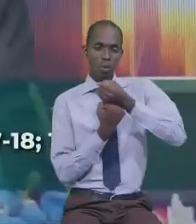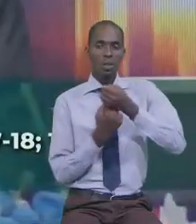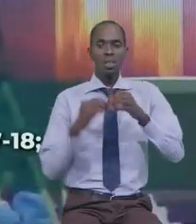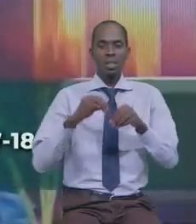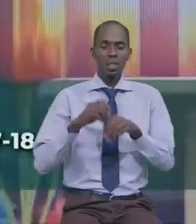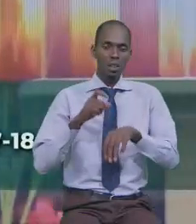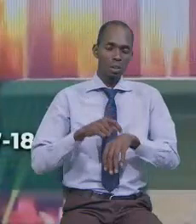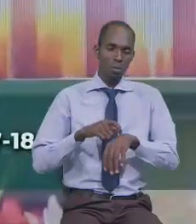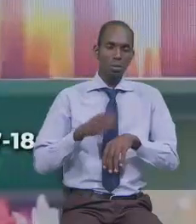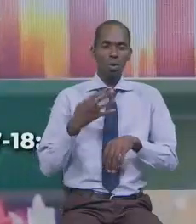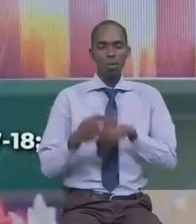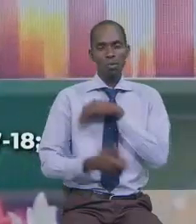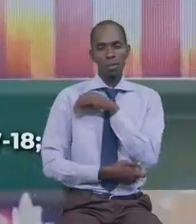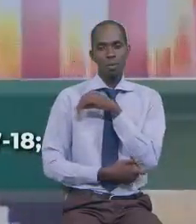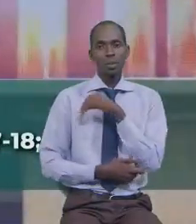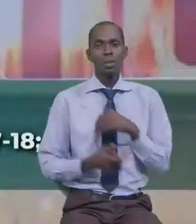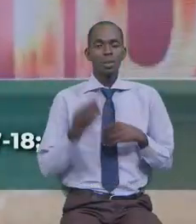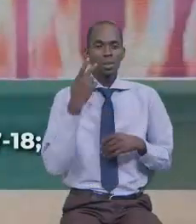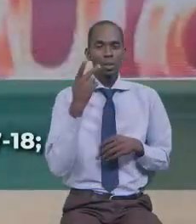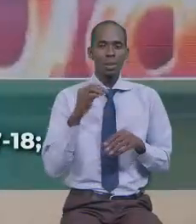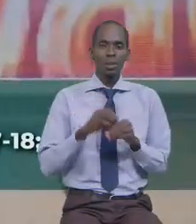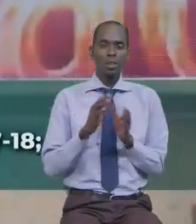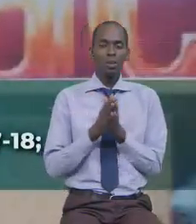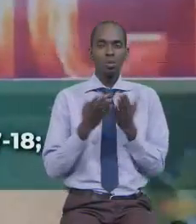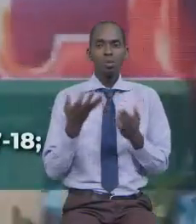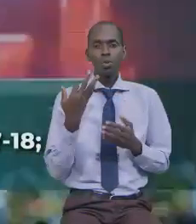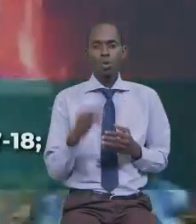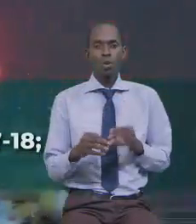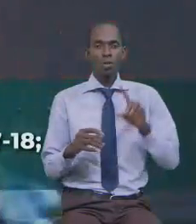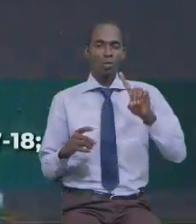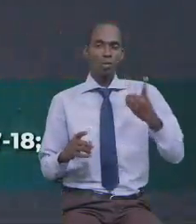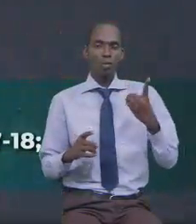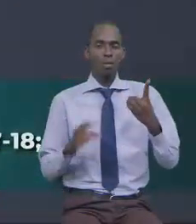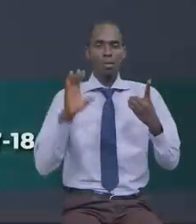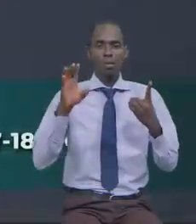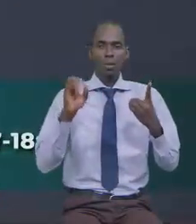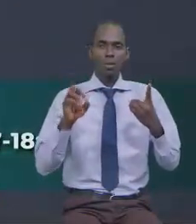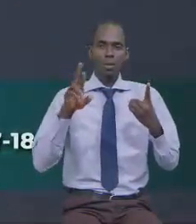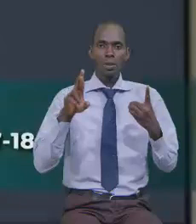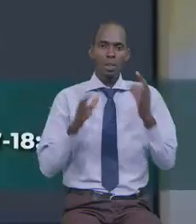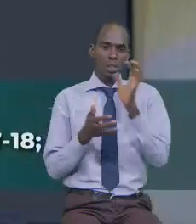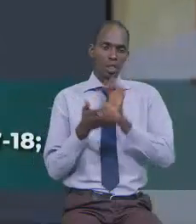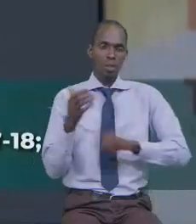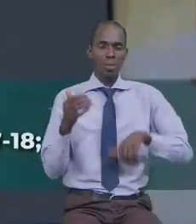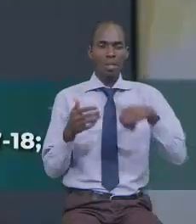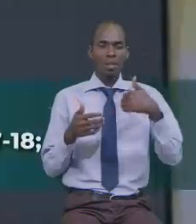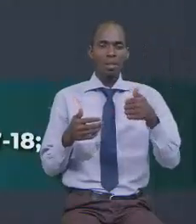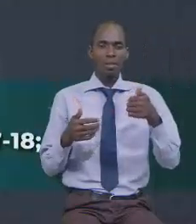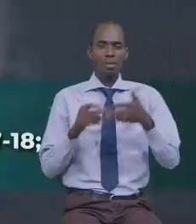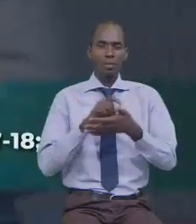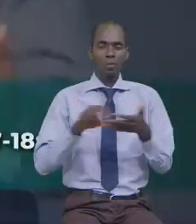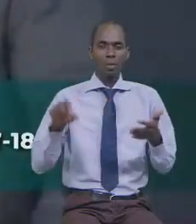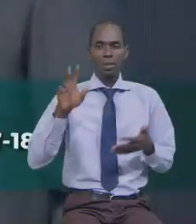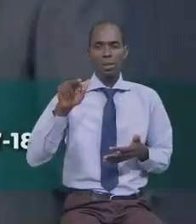temptation. I'm looking at 1 Corinthians chapter 10. Verse